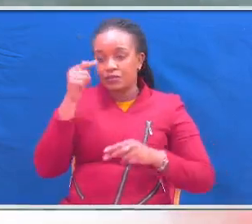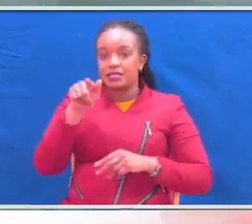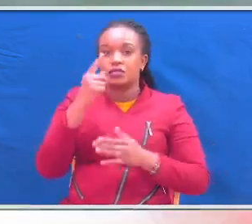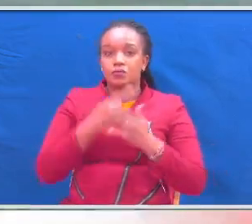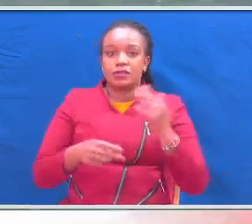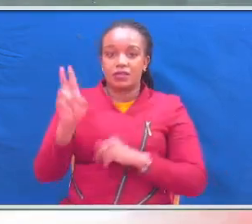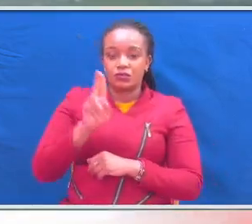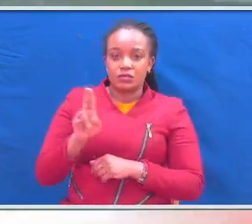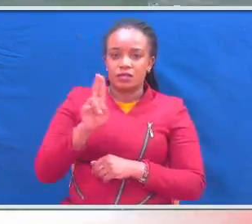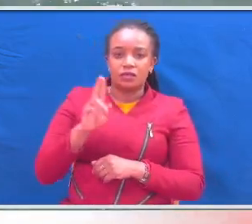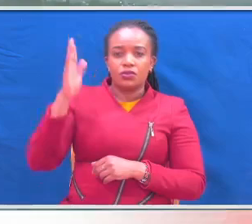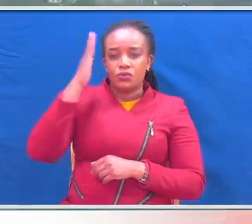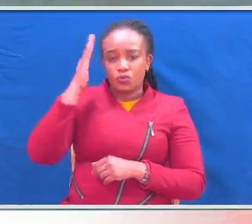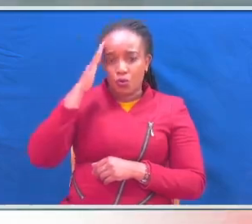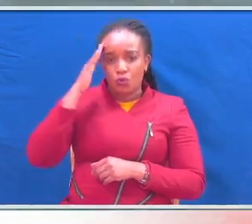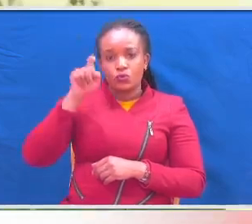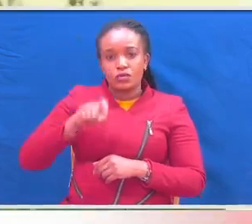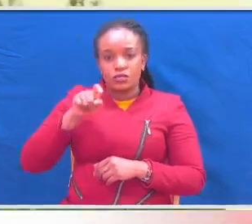And then, you know, you just have to get creative